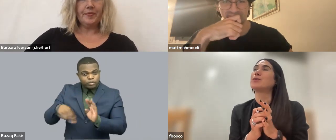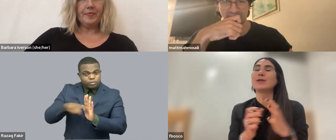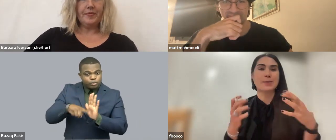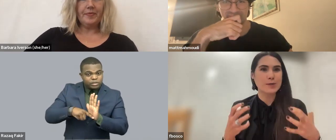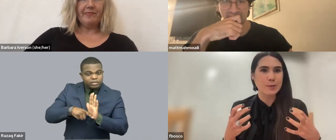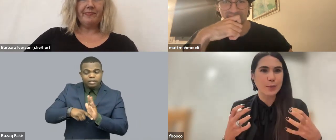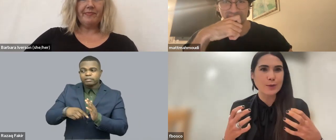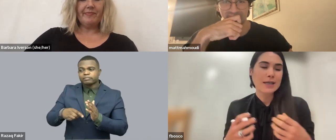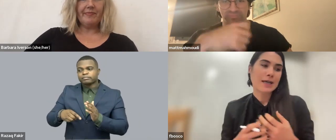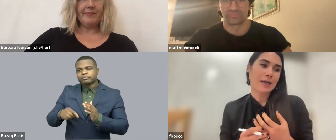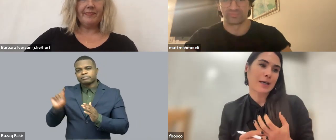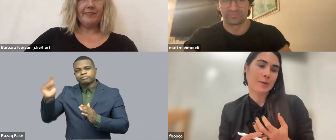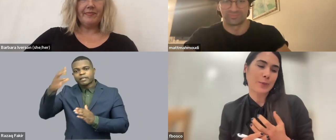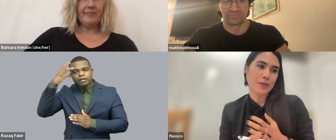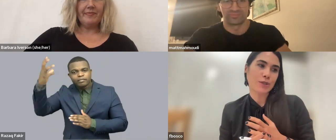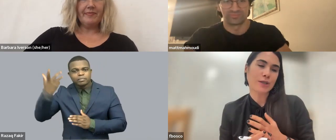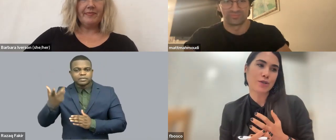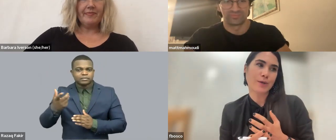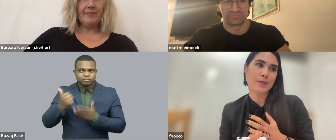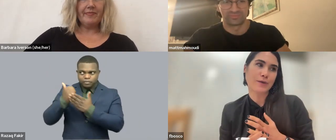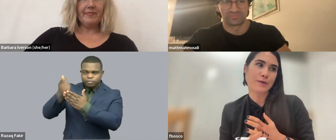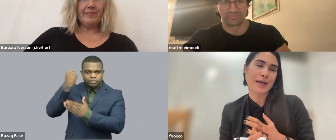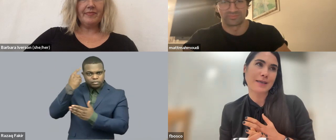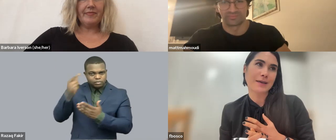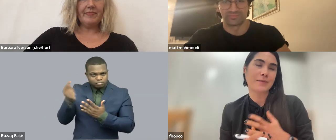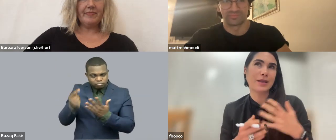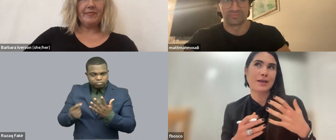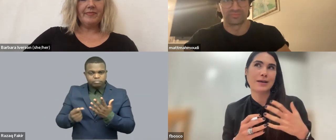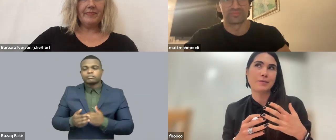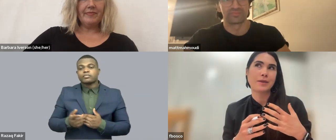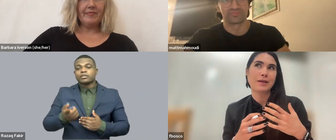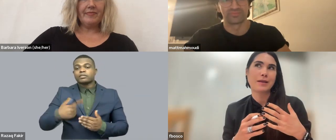of responsible position in terms of